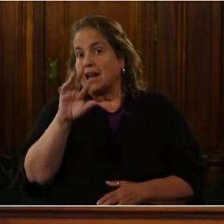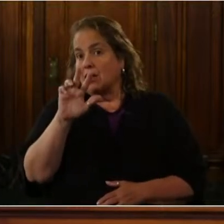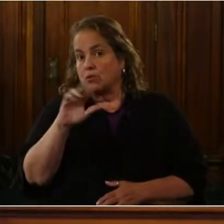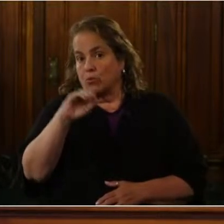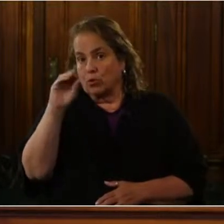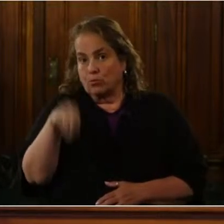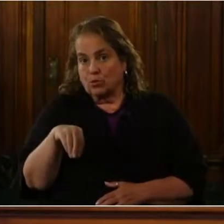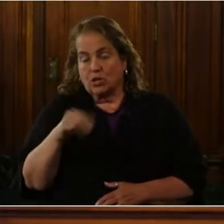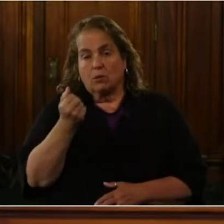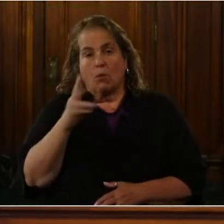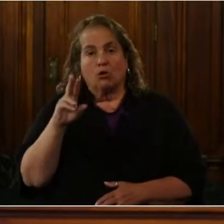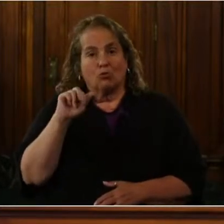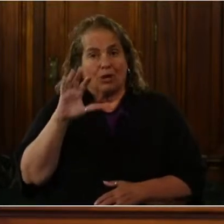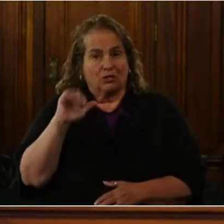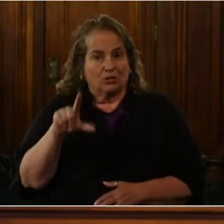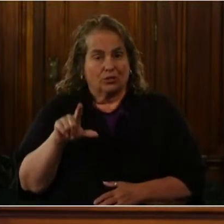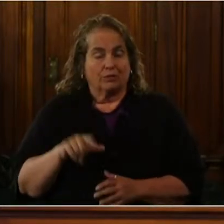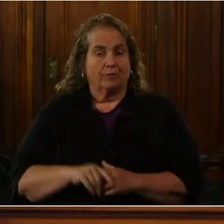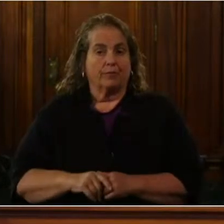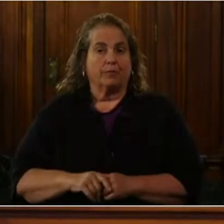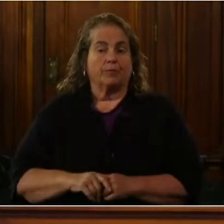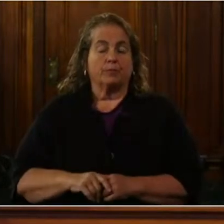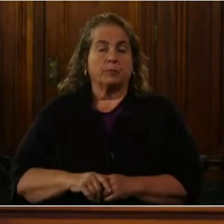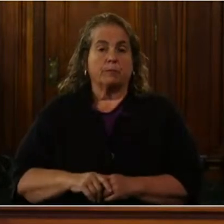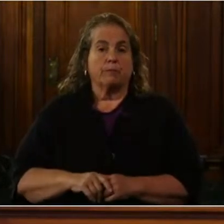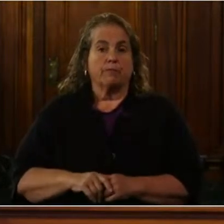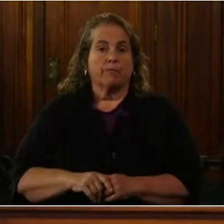1.93% multiracial.